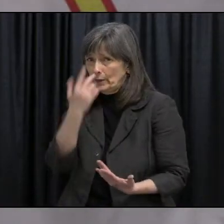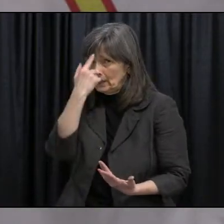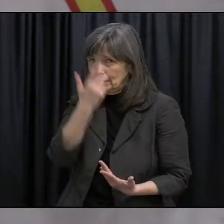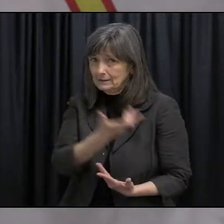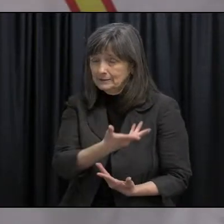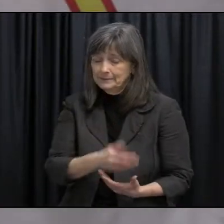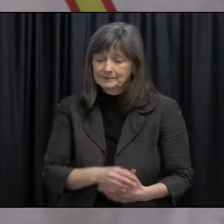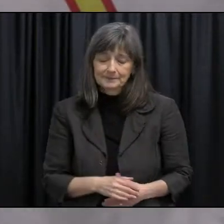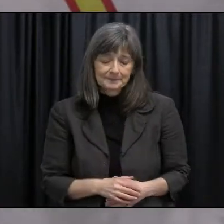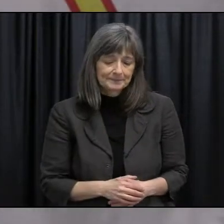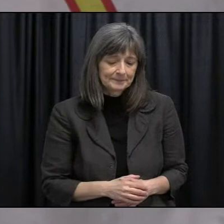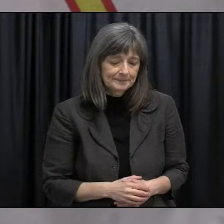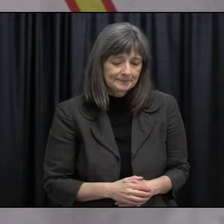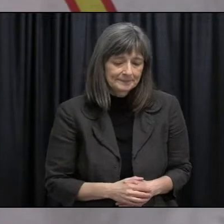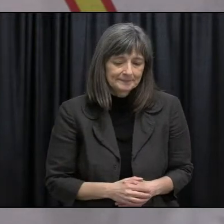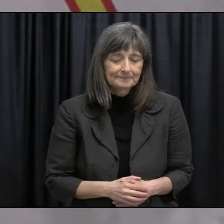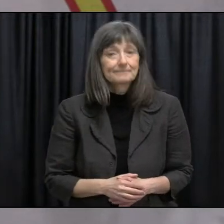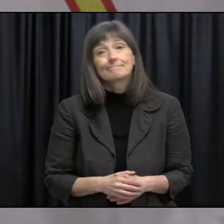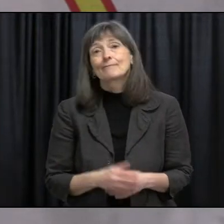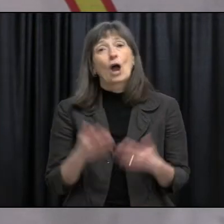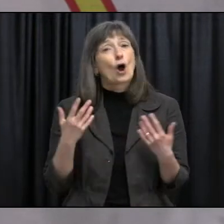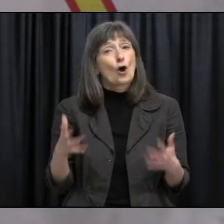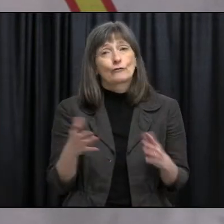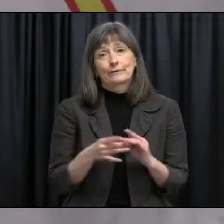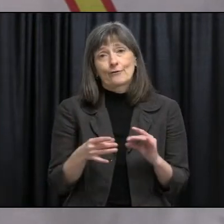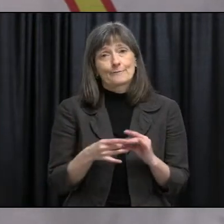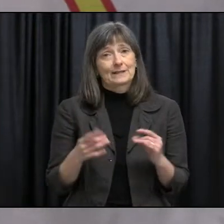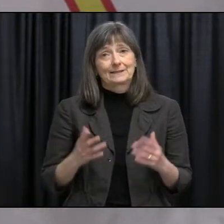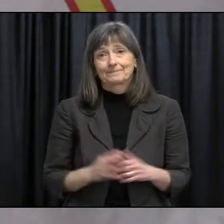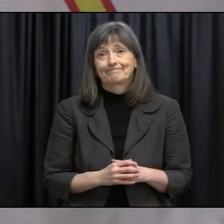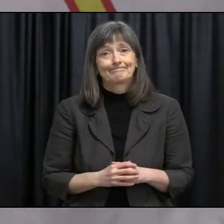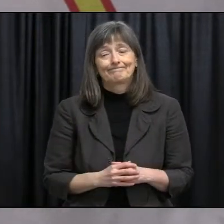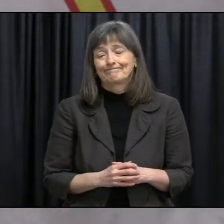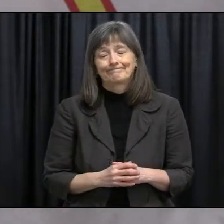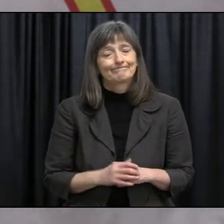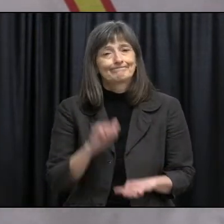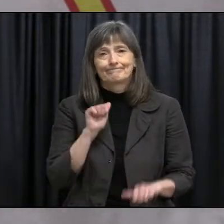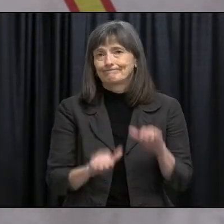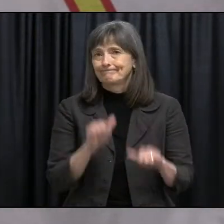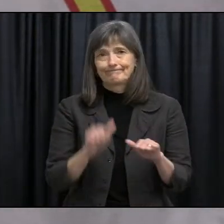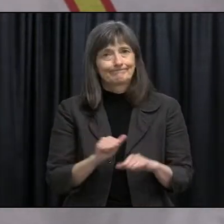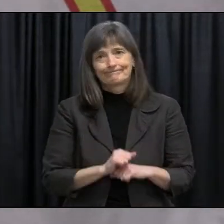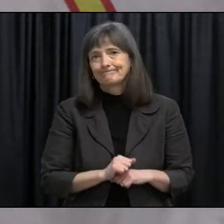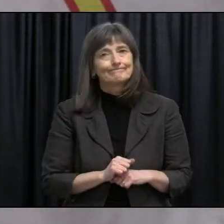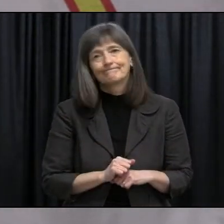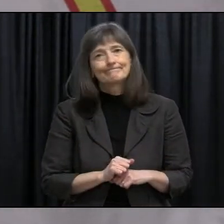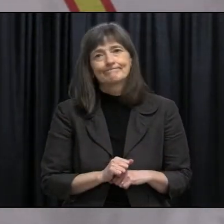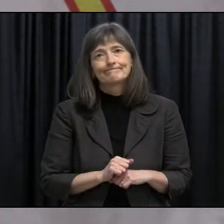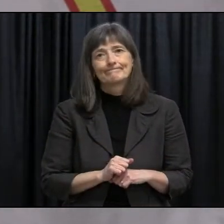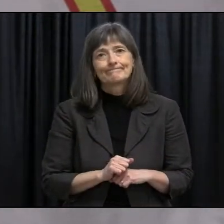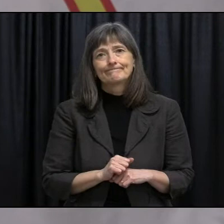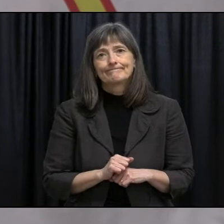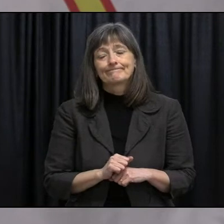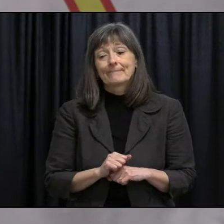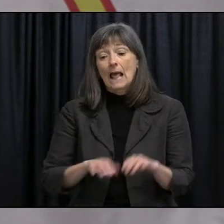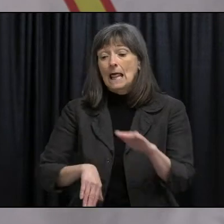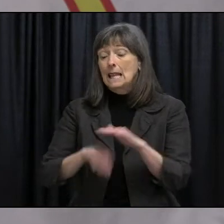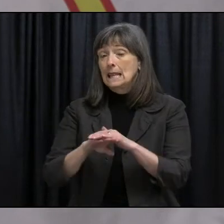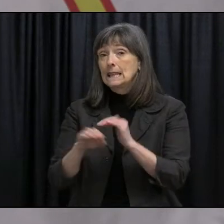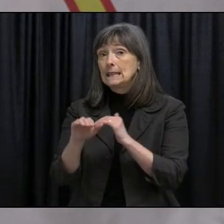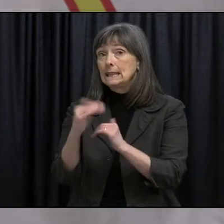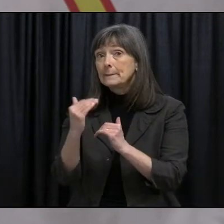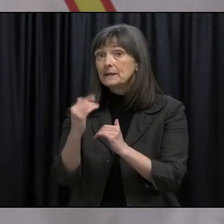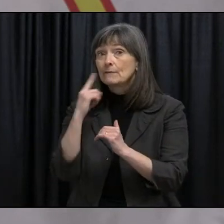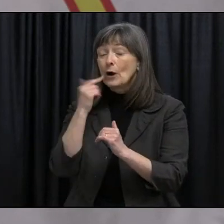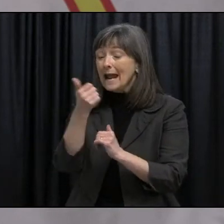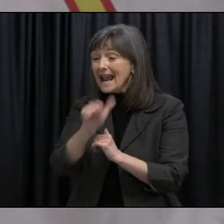So, you know, as I said earlier, it's really, you need to think twice about it. The legal limit for gatherings, for